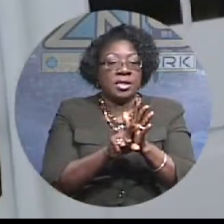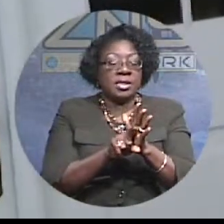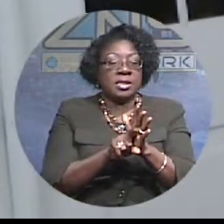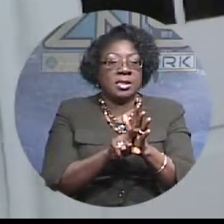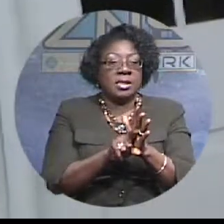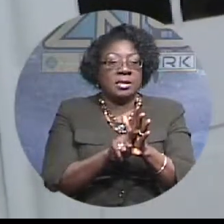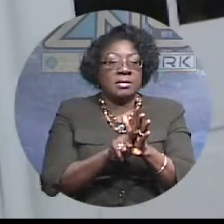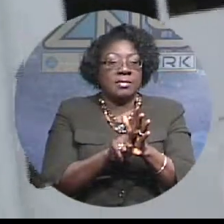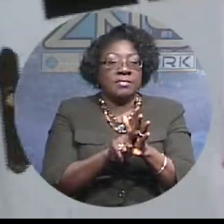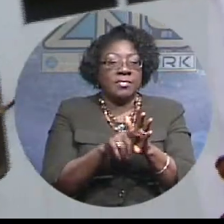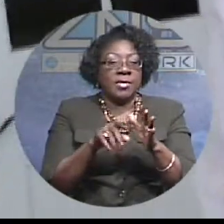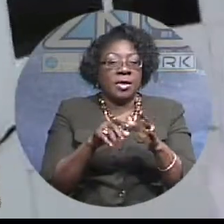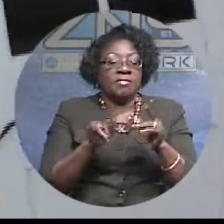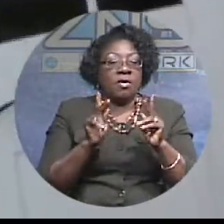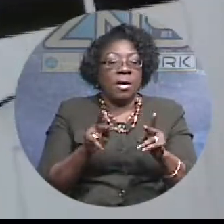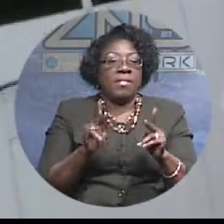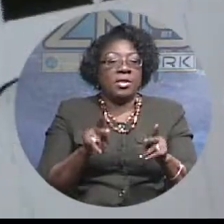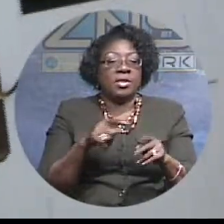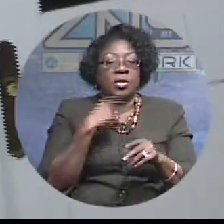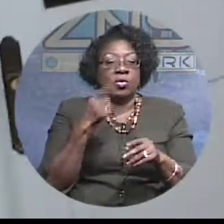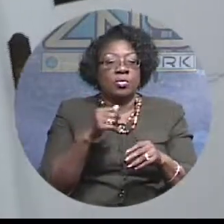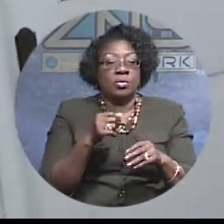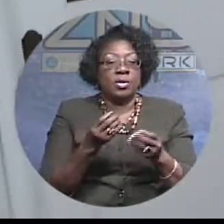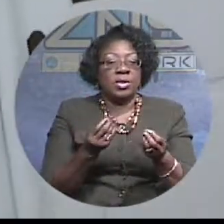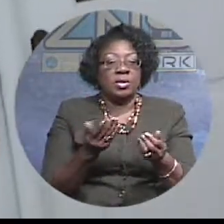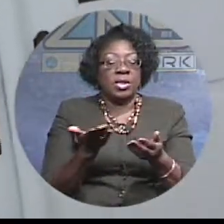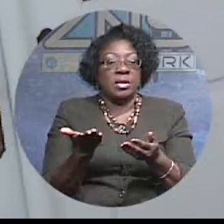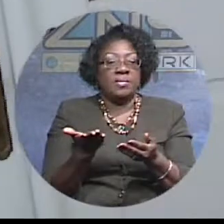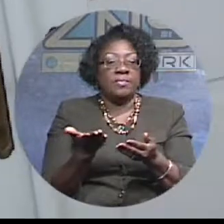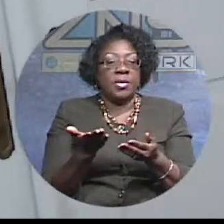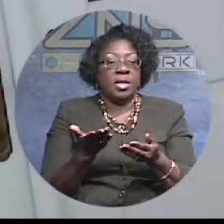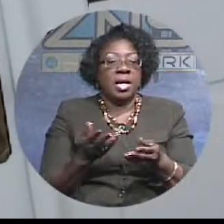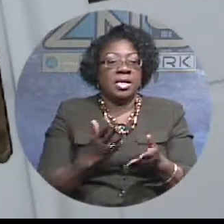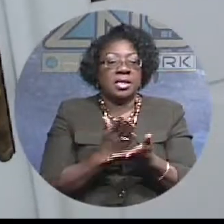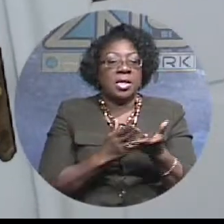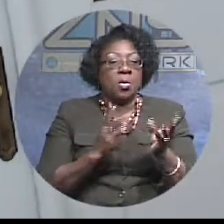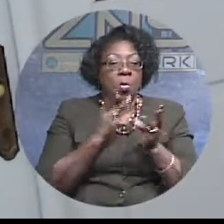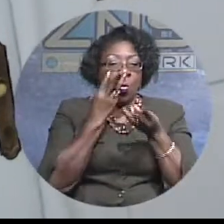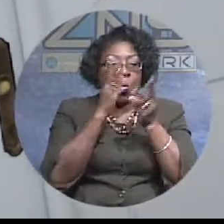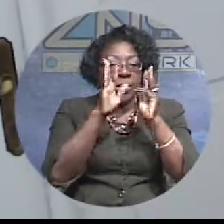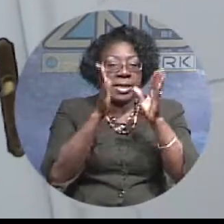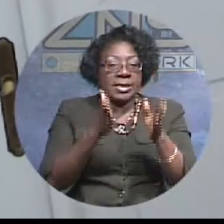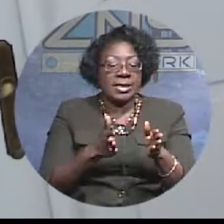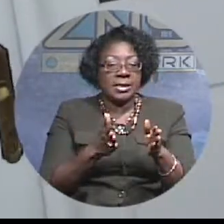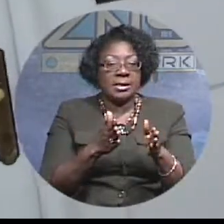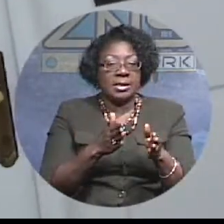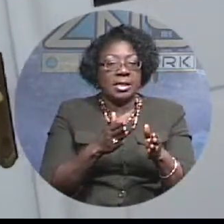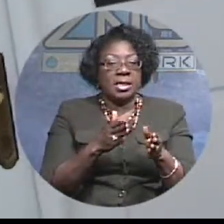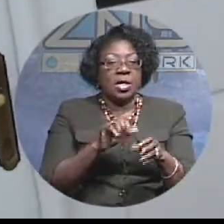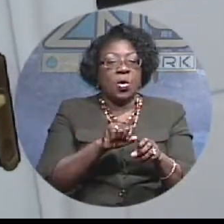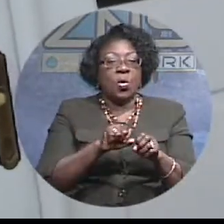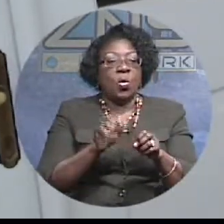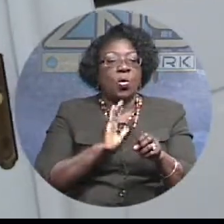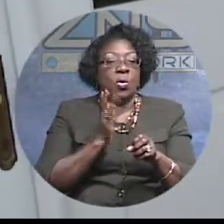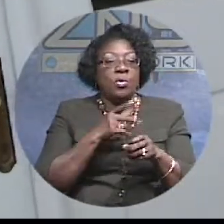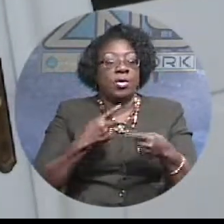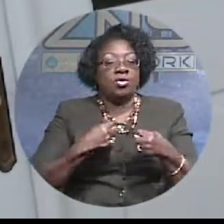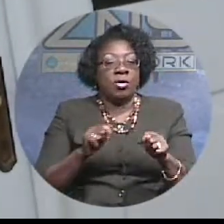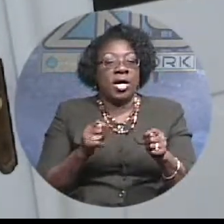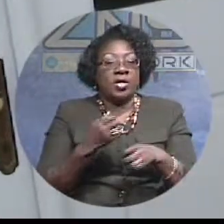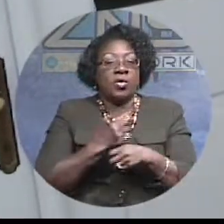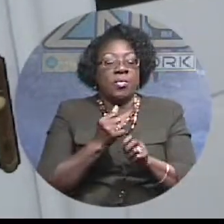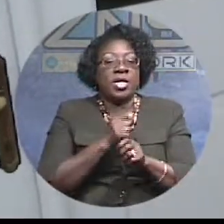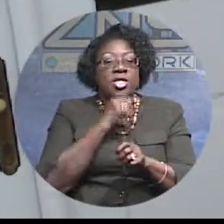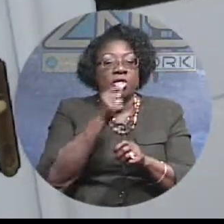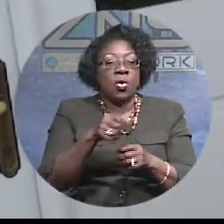of persons who would be given the evidence, the witnesses, and so we would try to make sure that